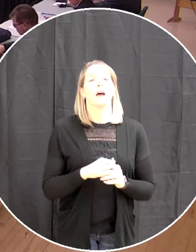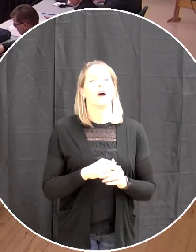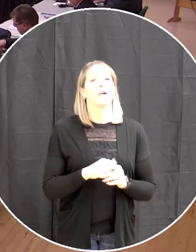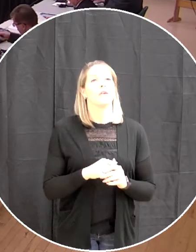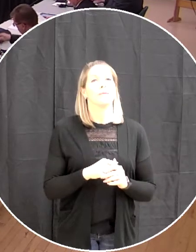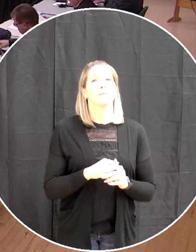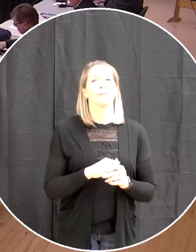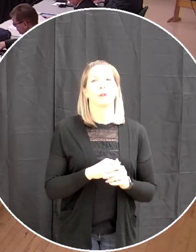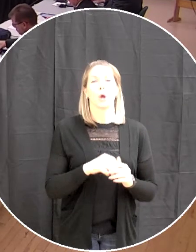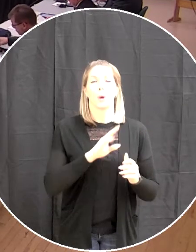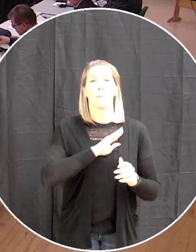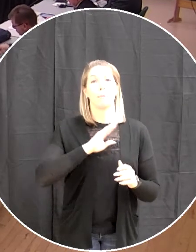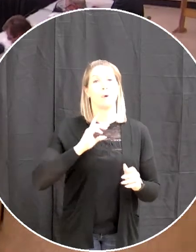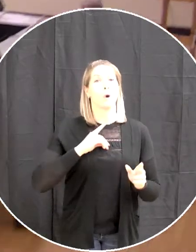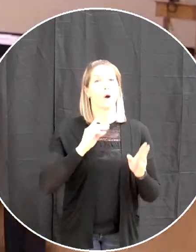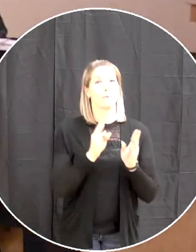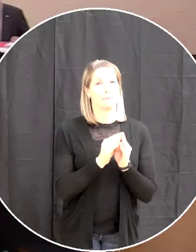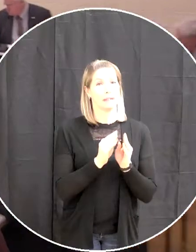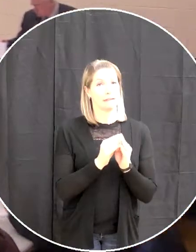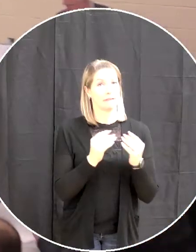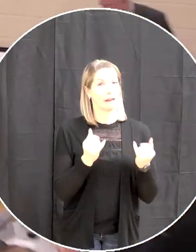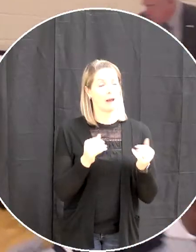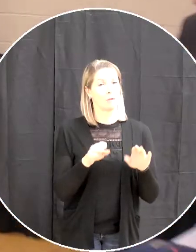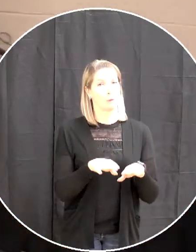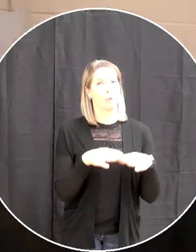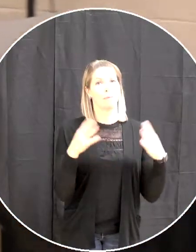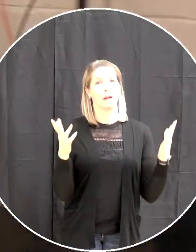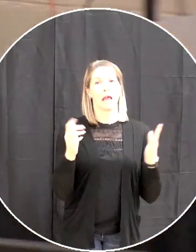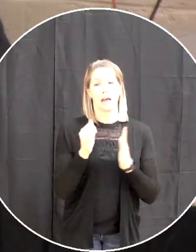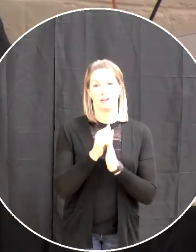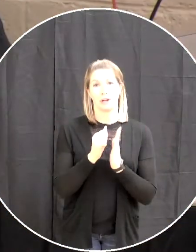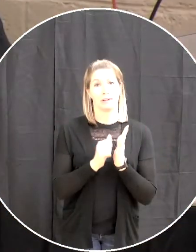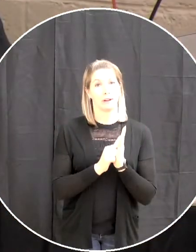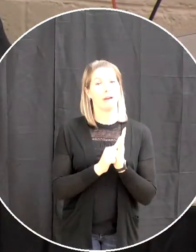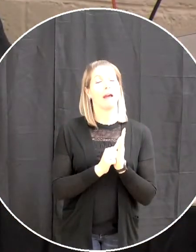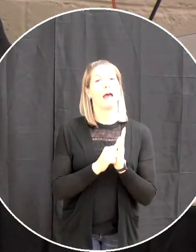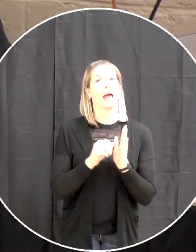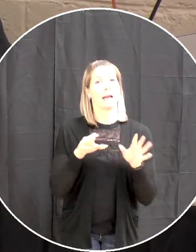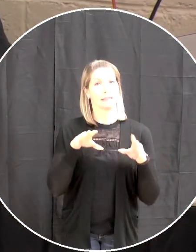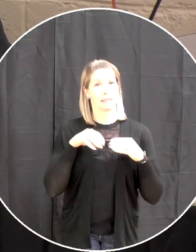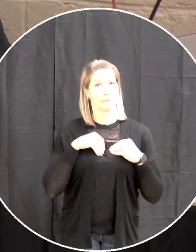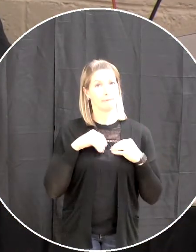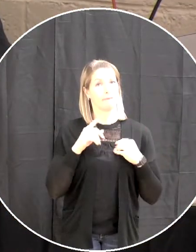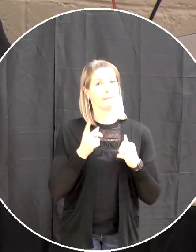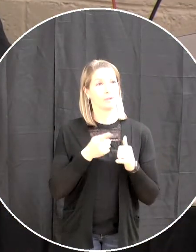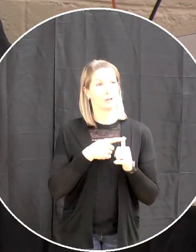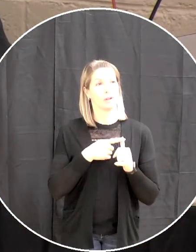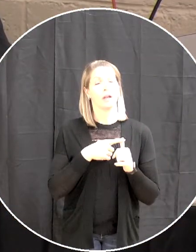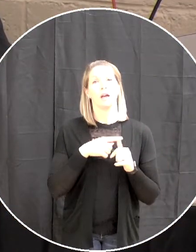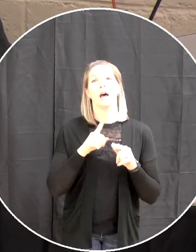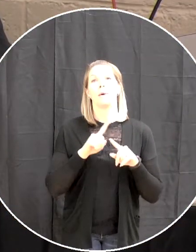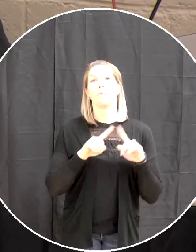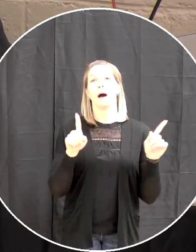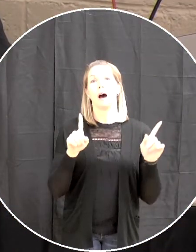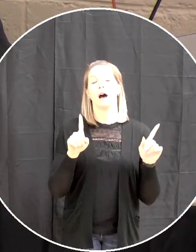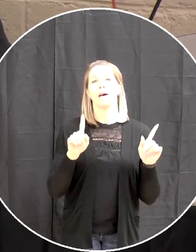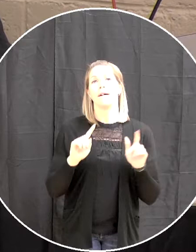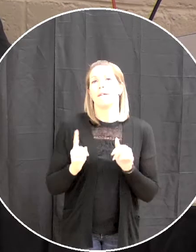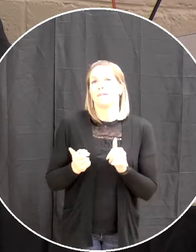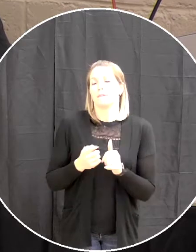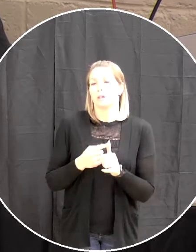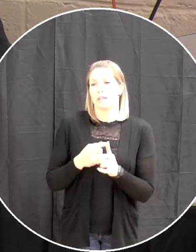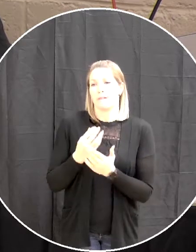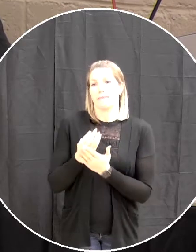to accept the agenda as presented with one minor modification. We are changing the financial committee report to go up